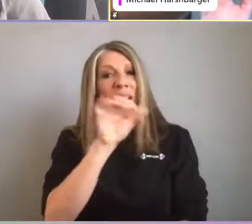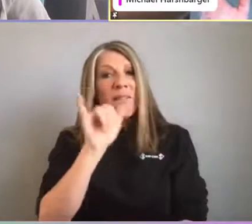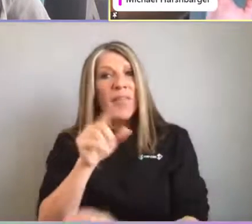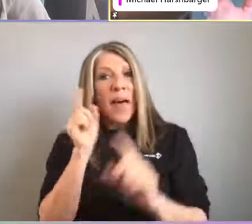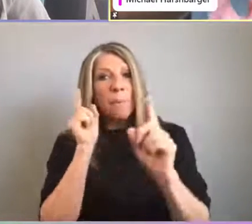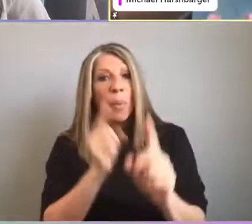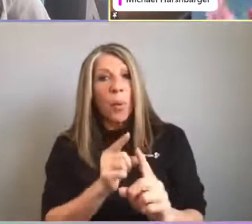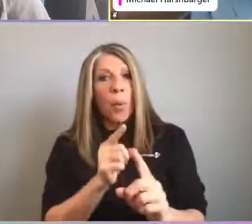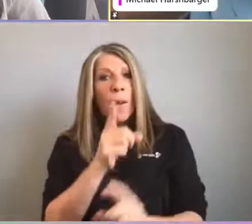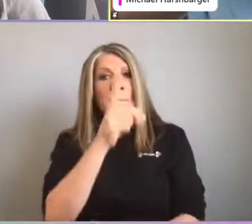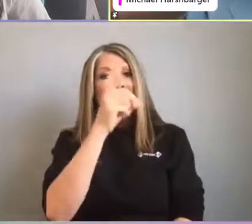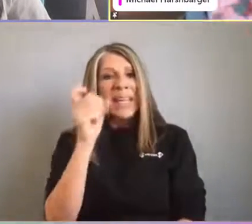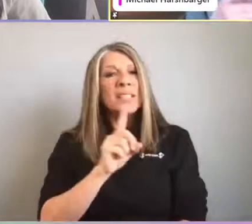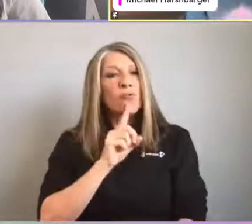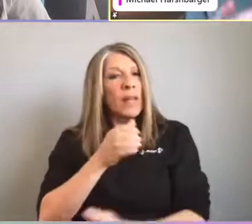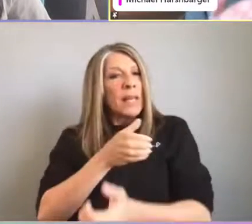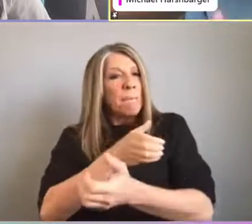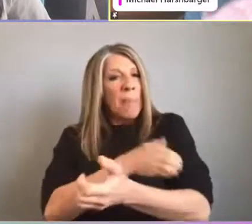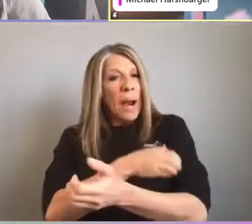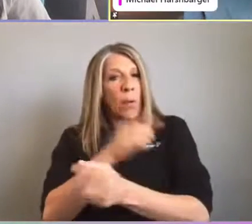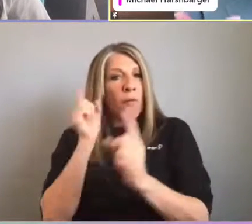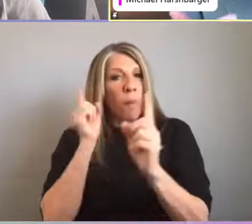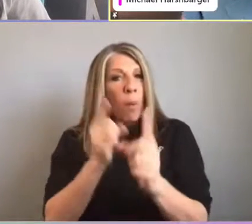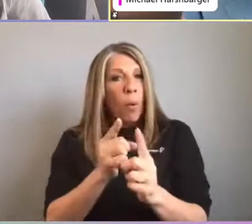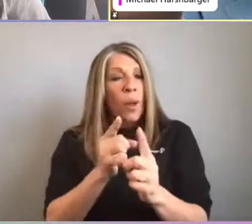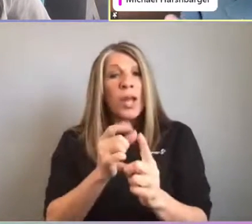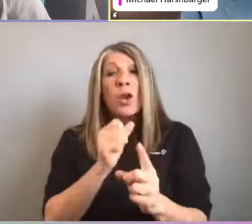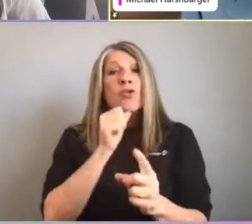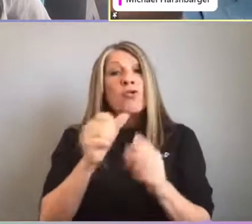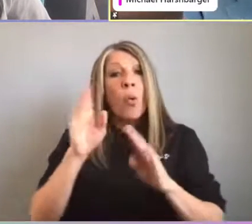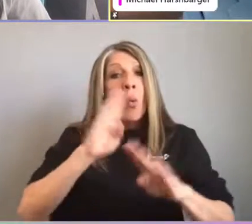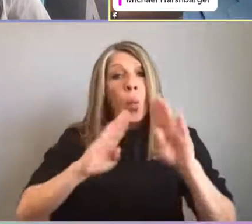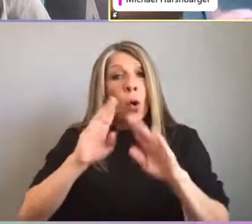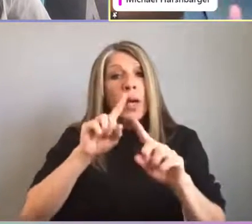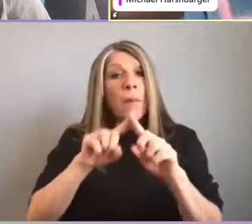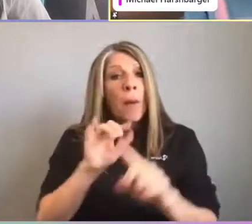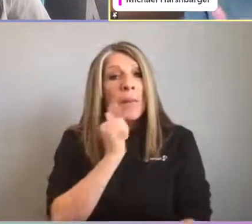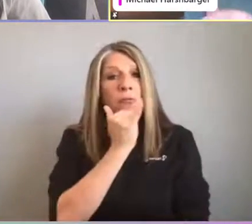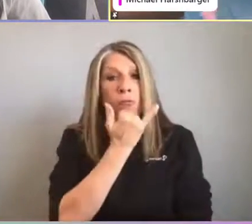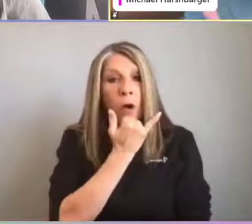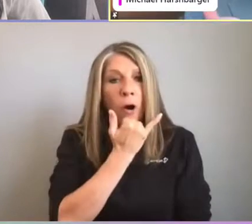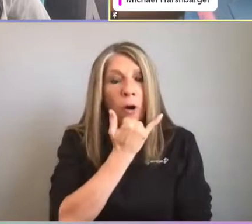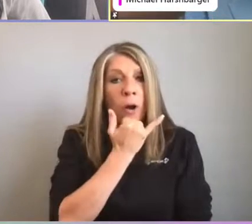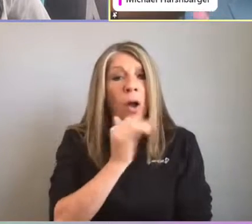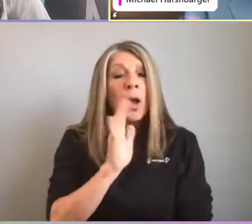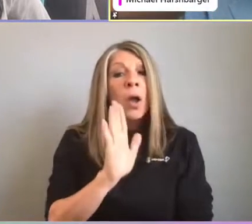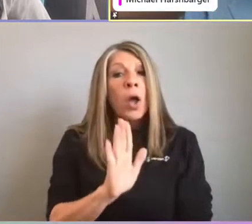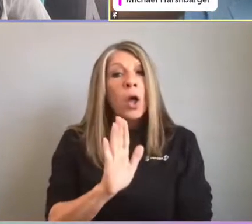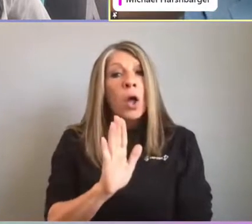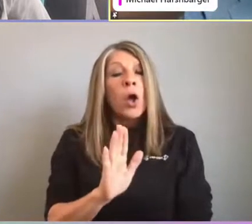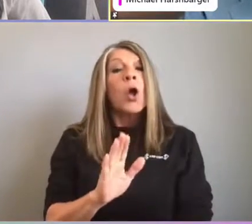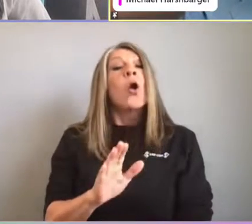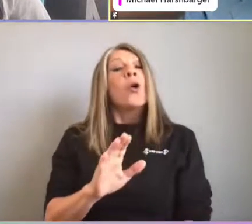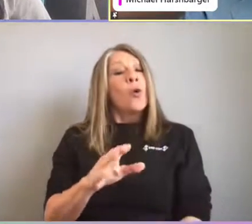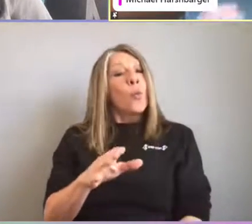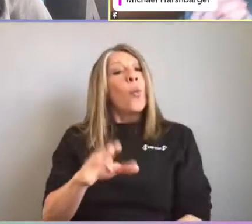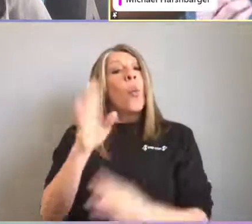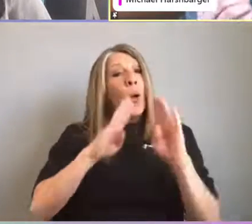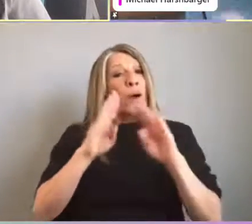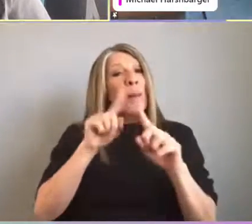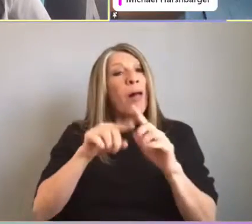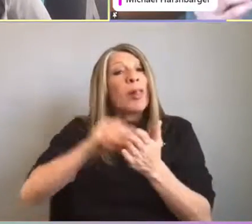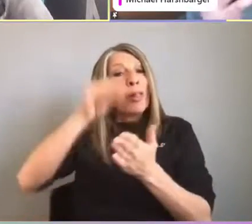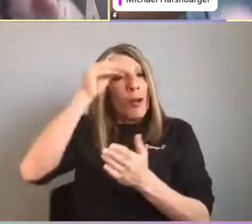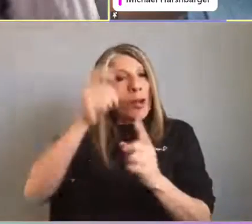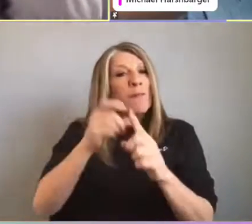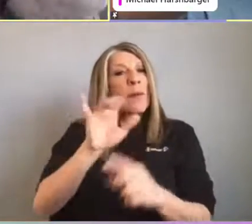Donna, because it's such a powerful point of don't worry about being wrong, learning from your mistakes. And if